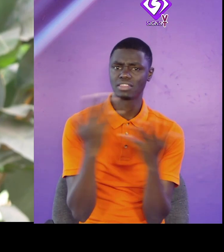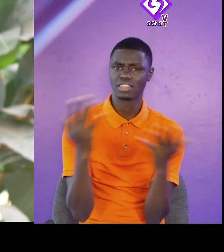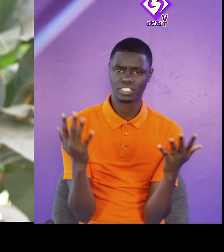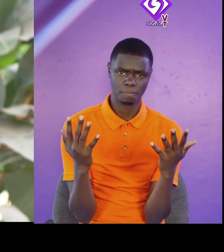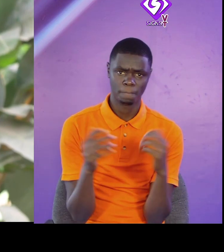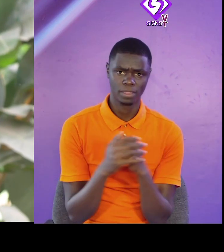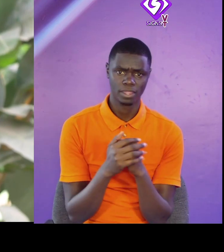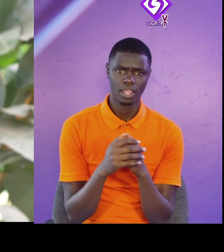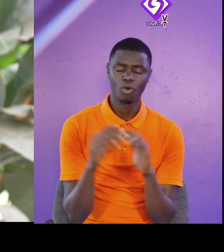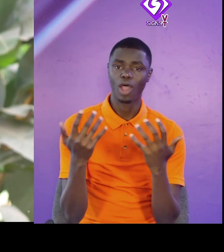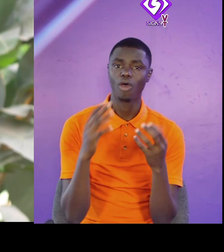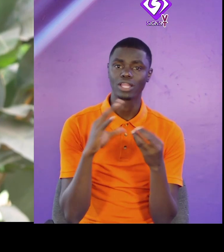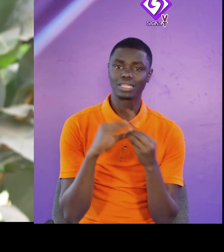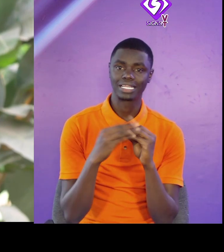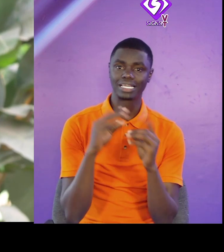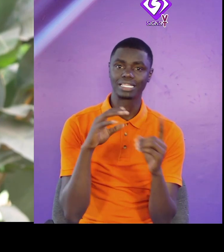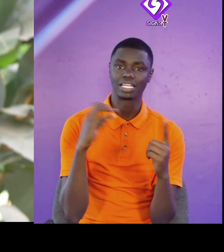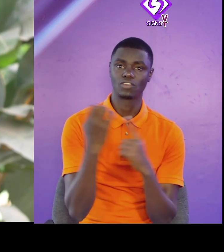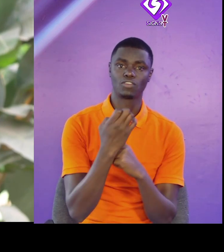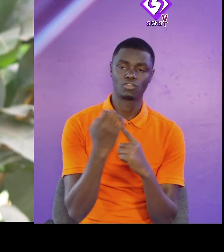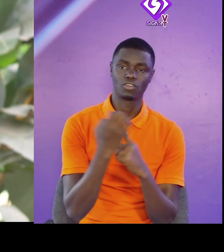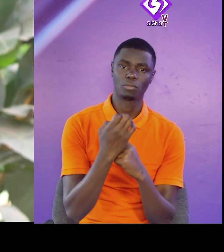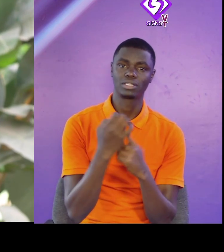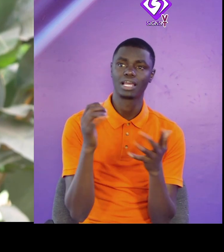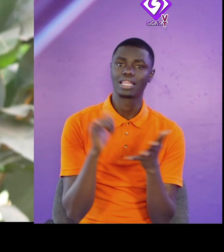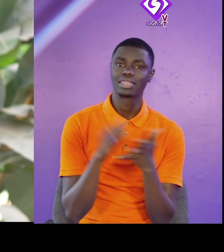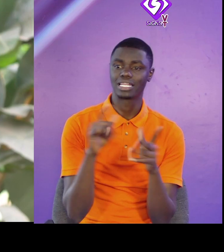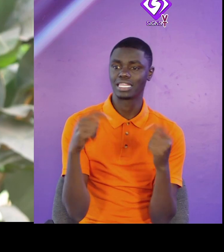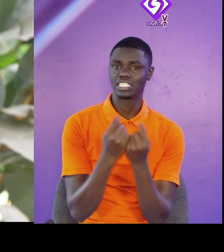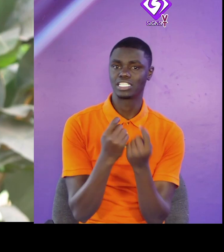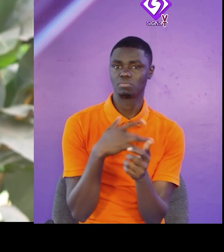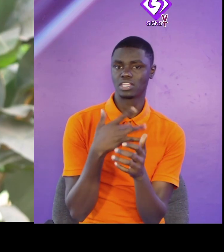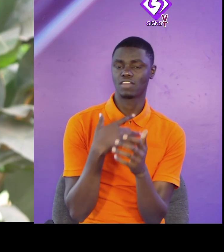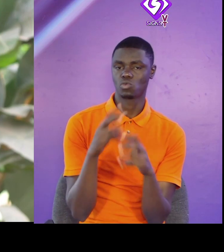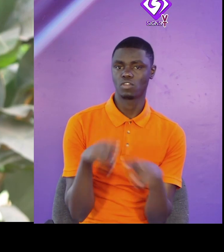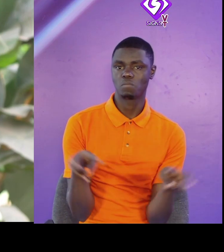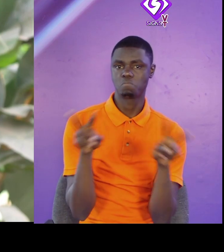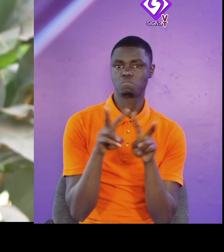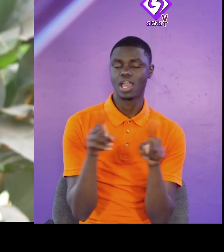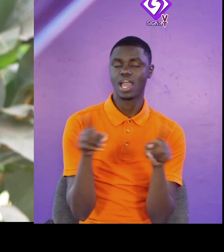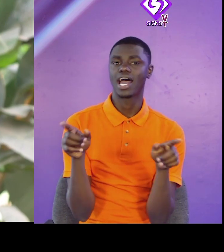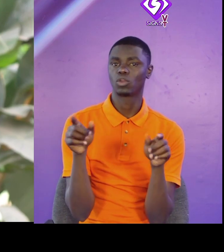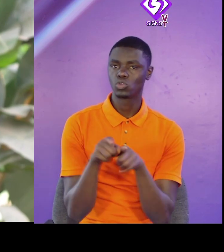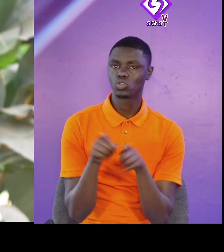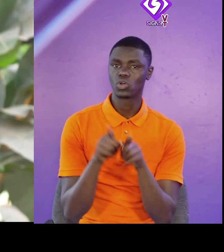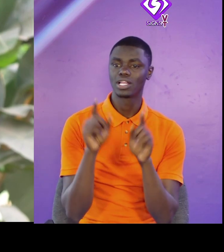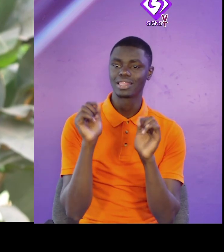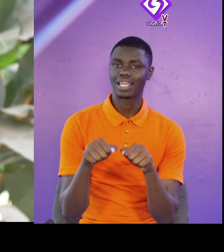you create an environment where your team feels valued and you remain productive. But